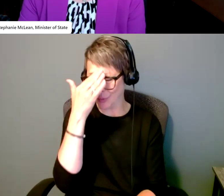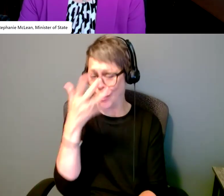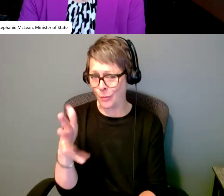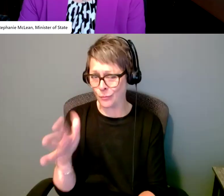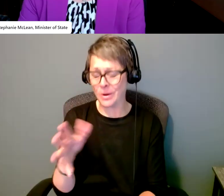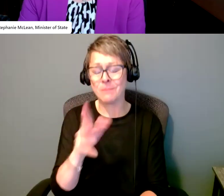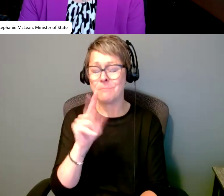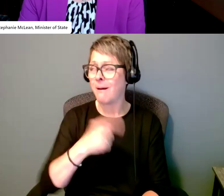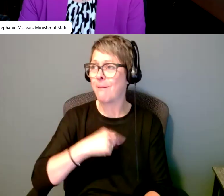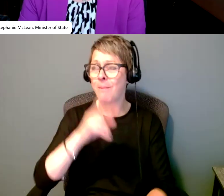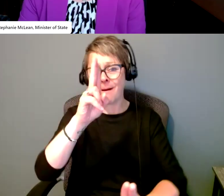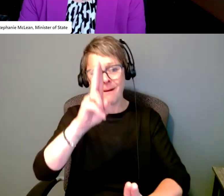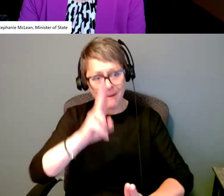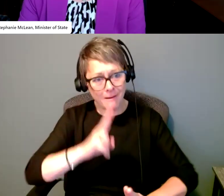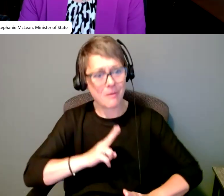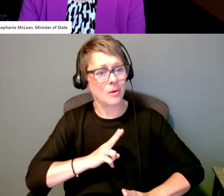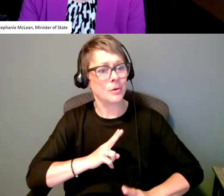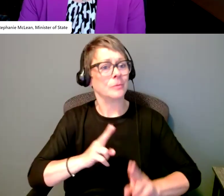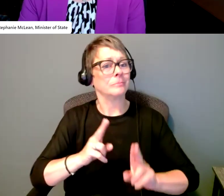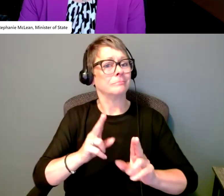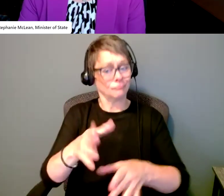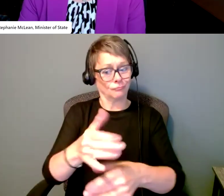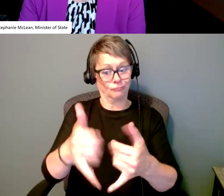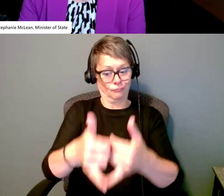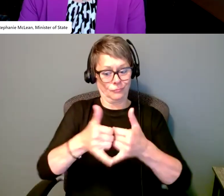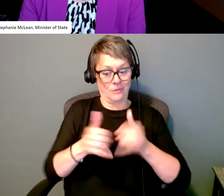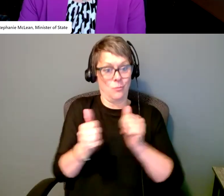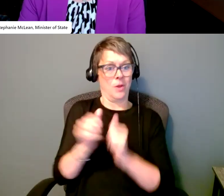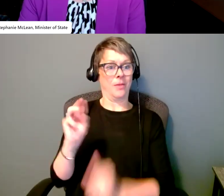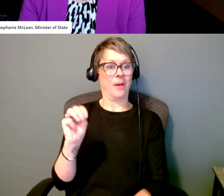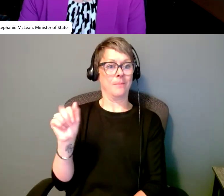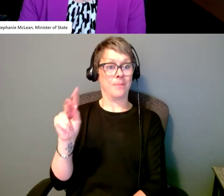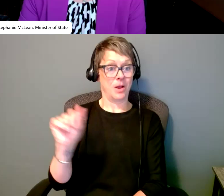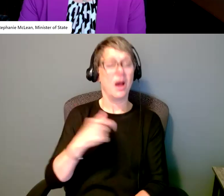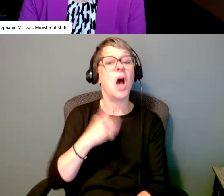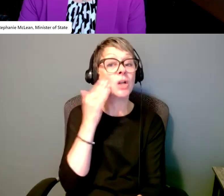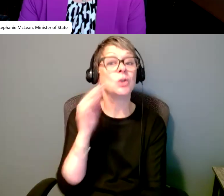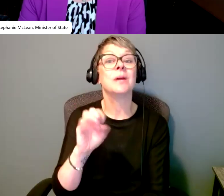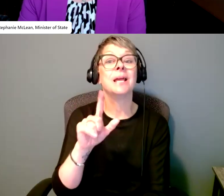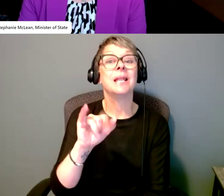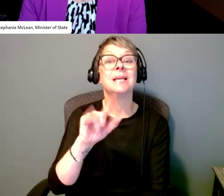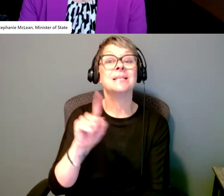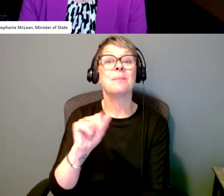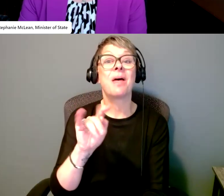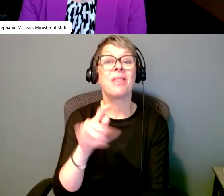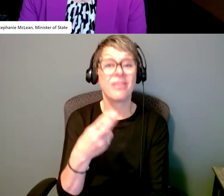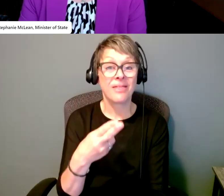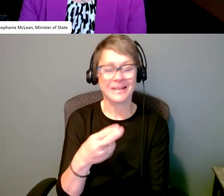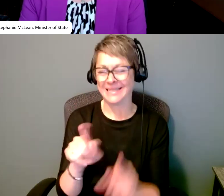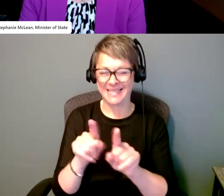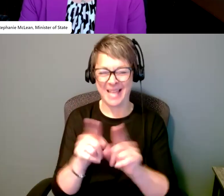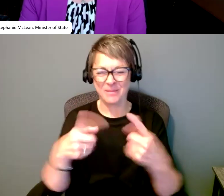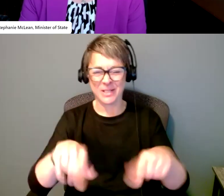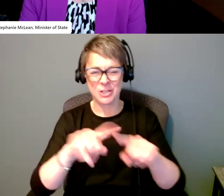this in collaboration with Marta. I knew Elizabeth, as many of you, online for many, many, many